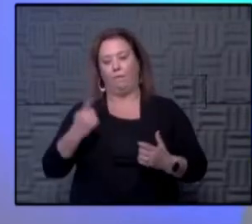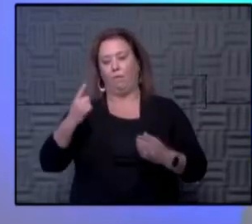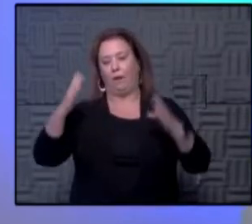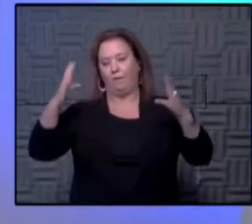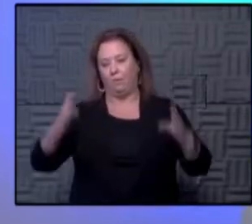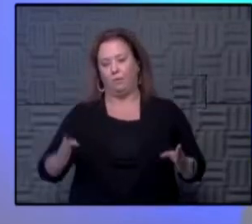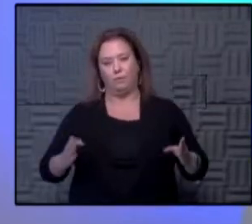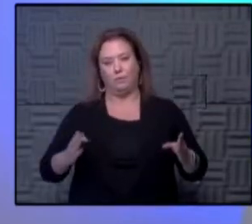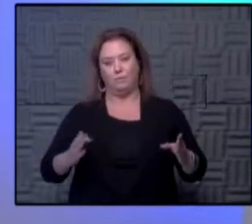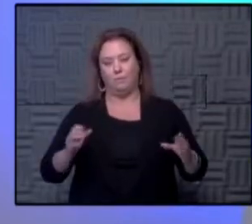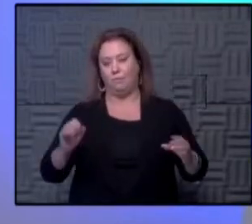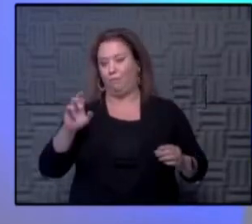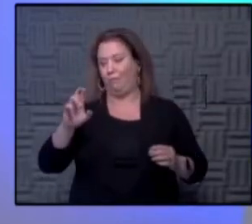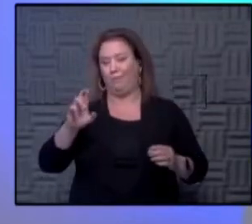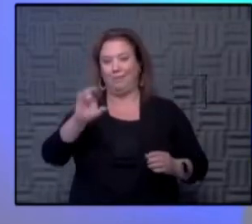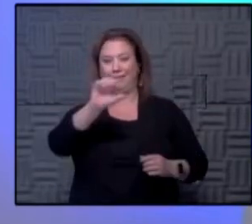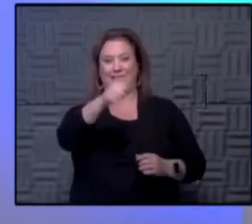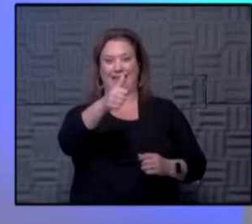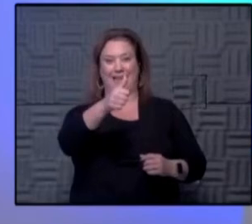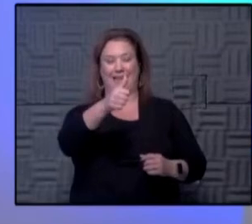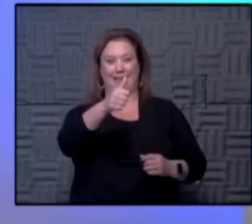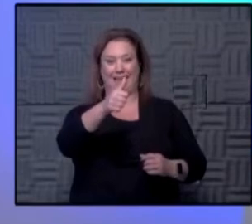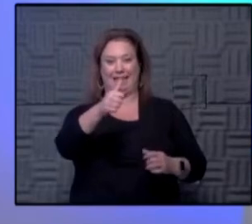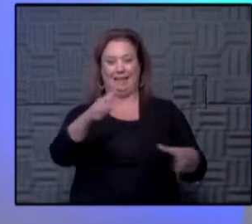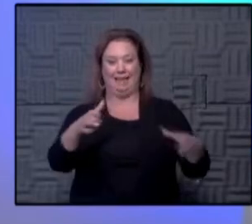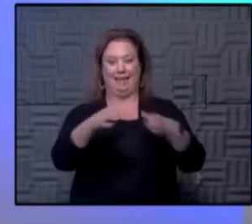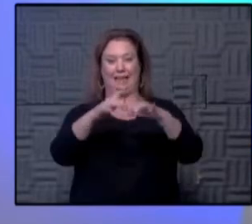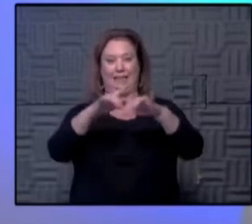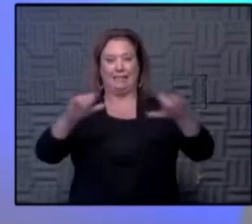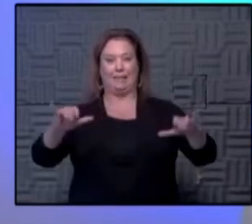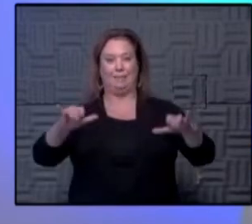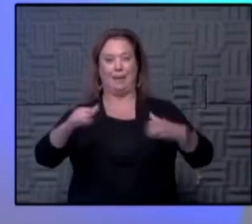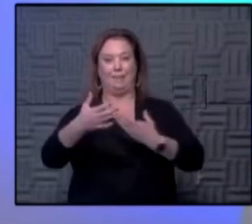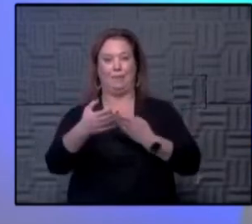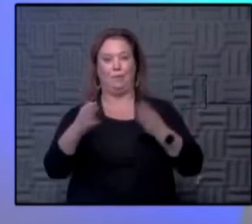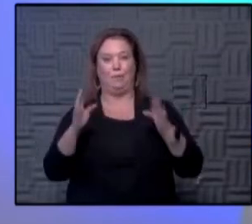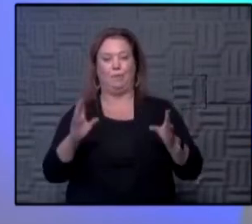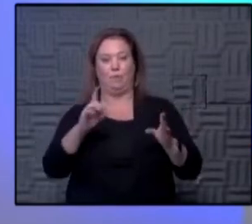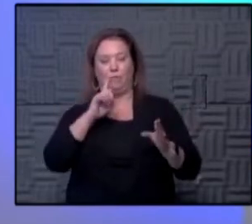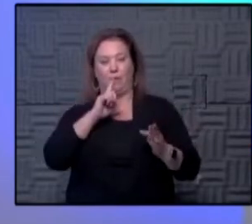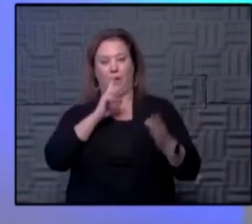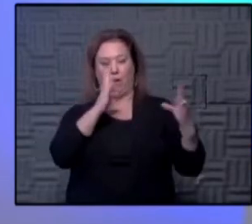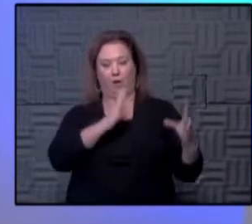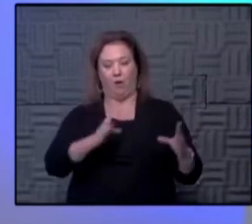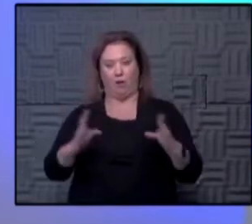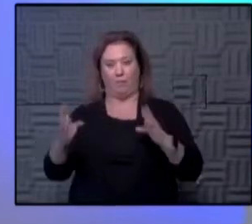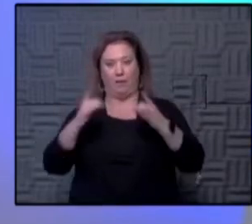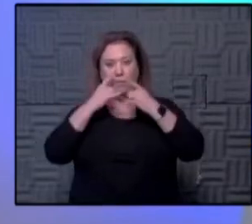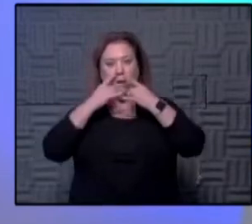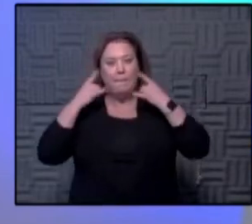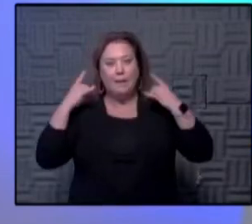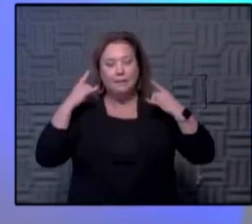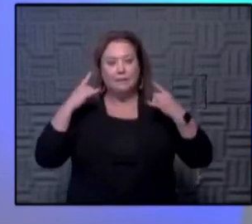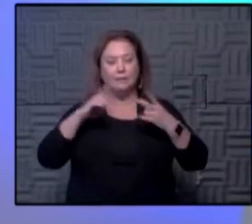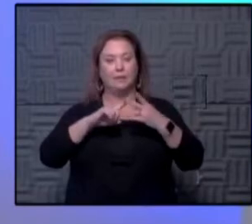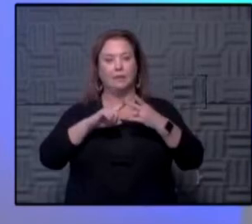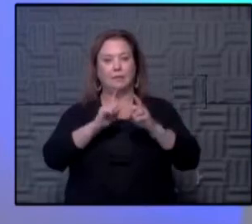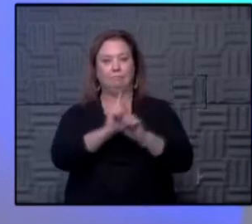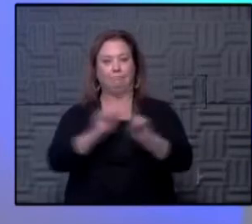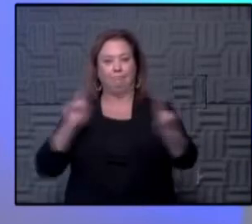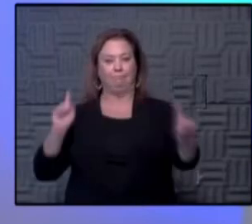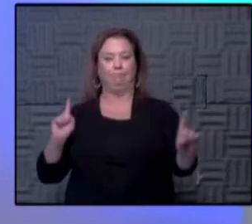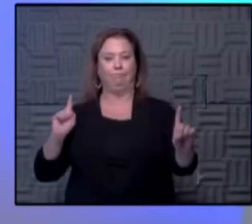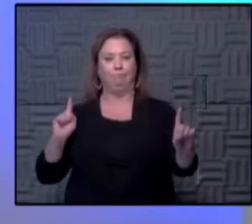at a time or whether you have 10 people all in the same room, it's really a matter of, are you planning to wear a mask, maintain that